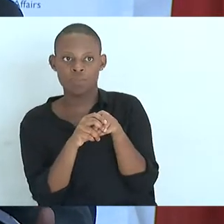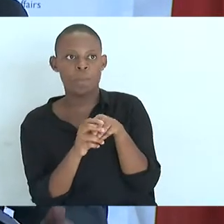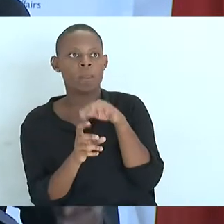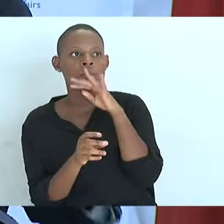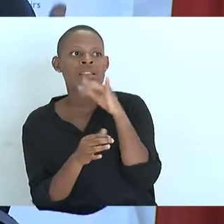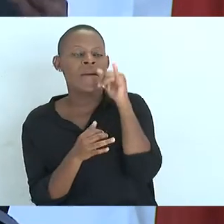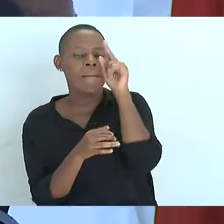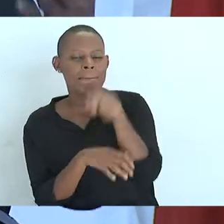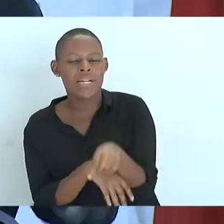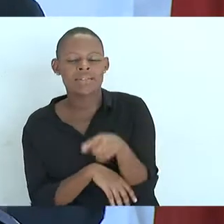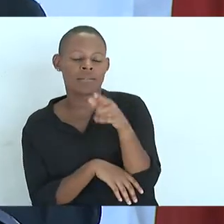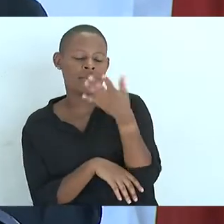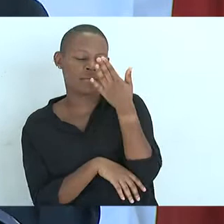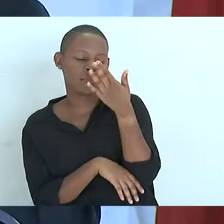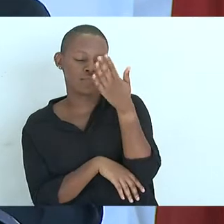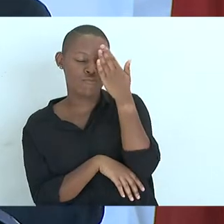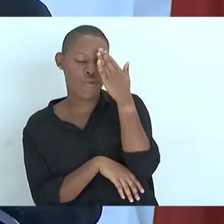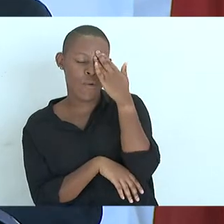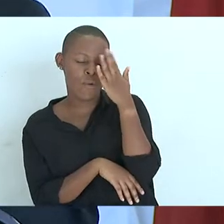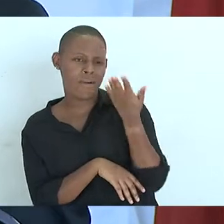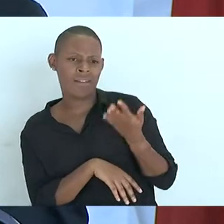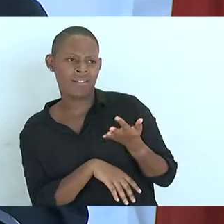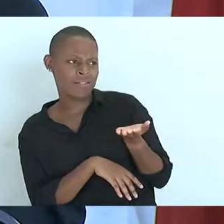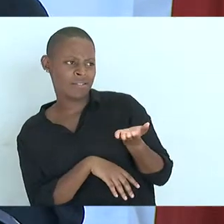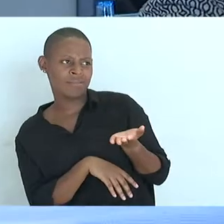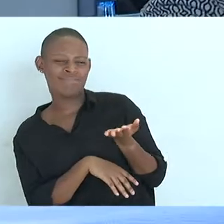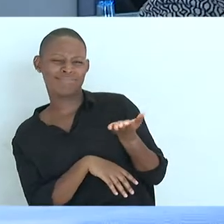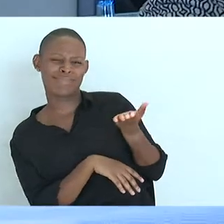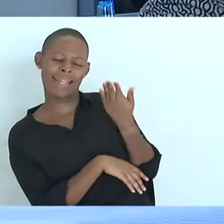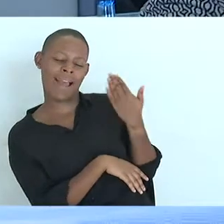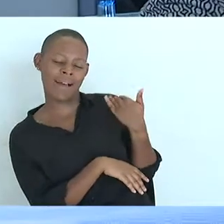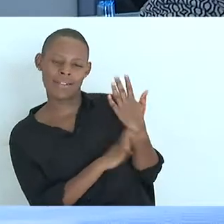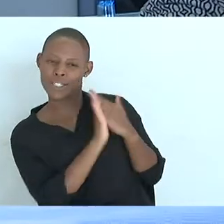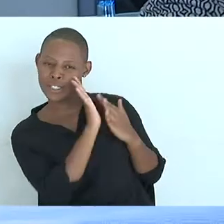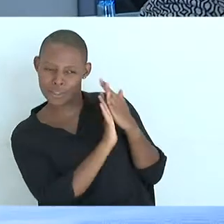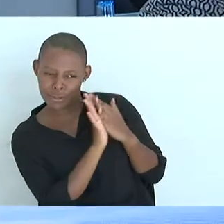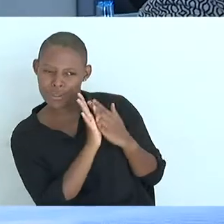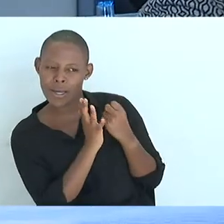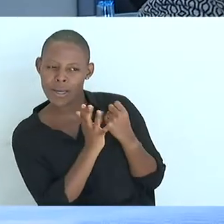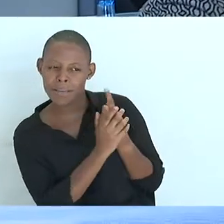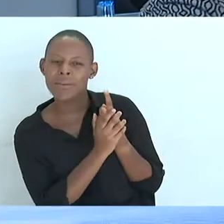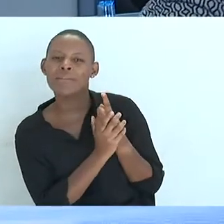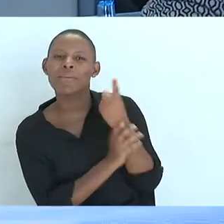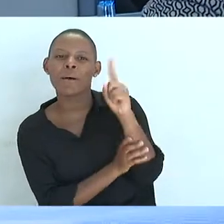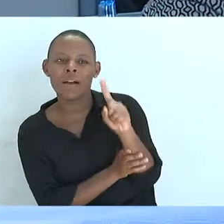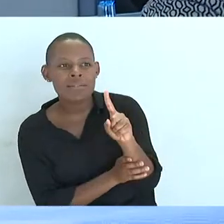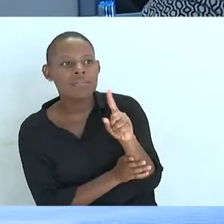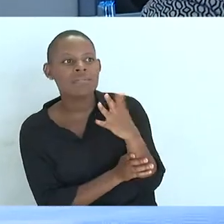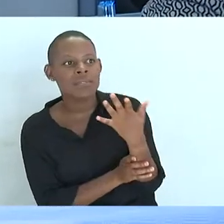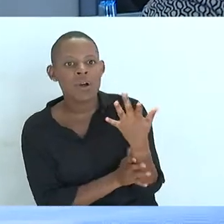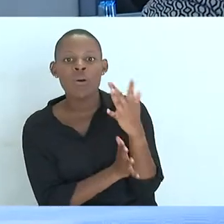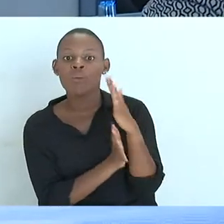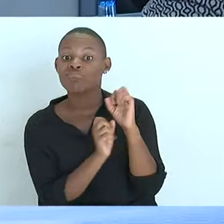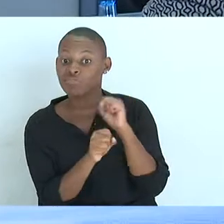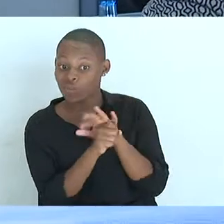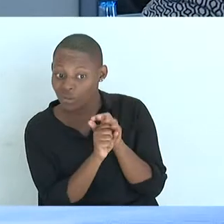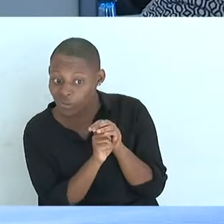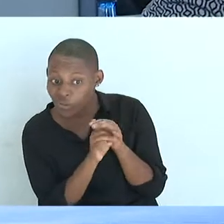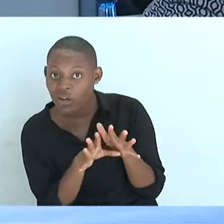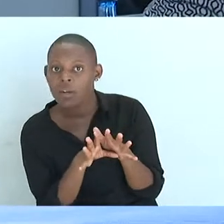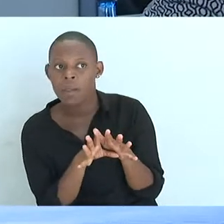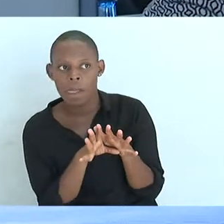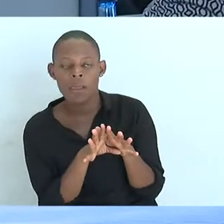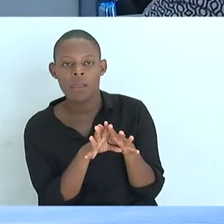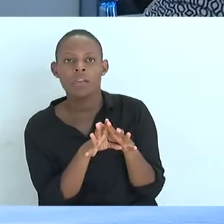coming from. Of course, we're very happy to be together today after so long. And I'm not just saying it to make